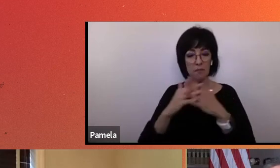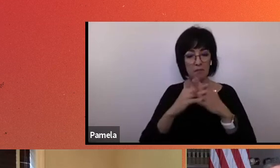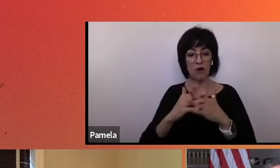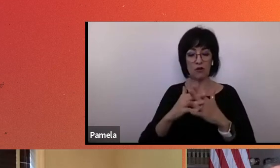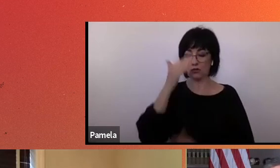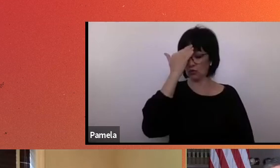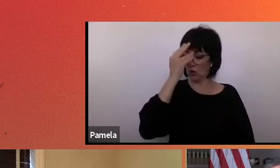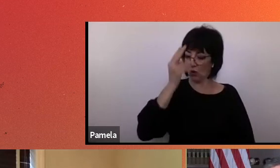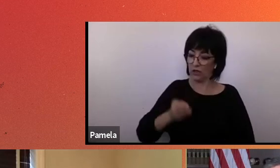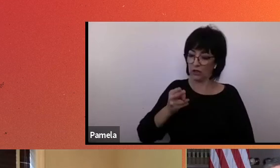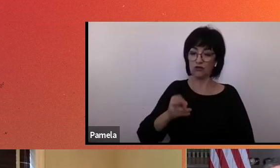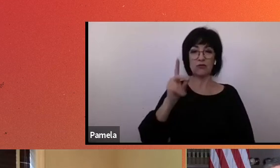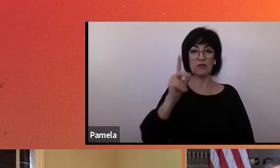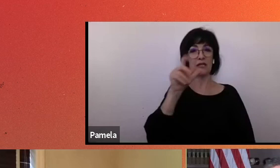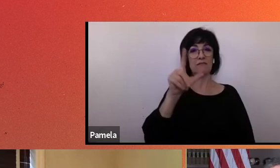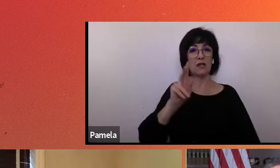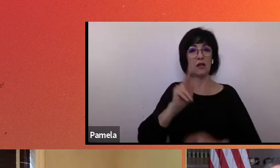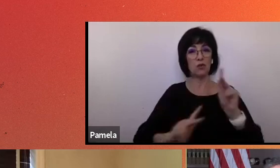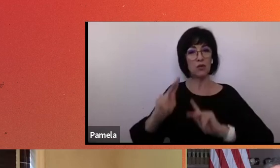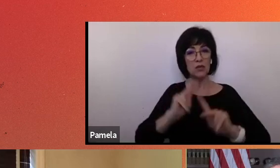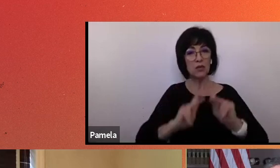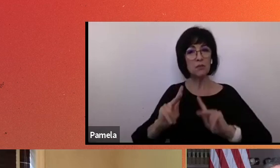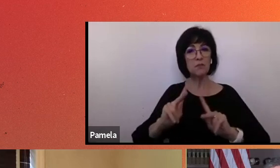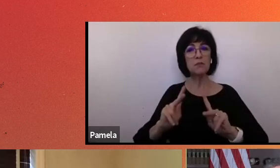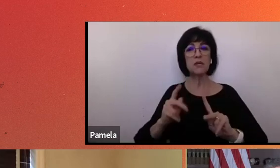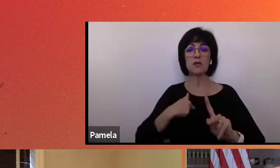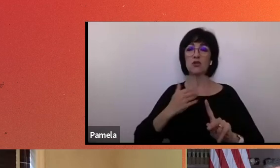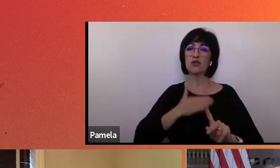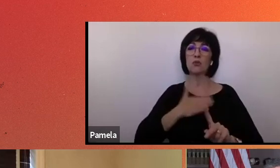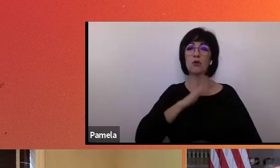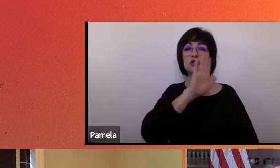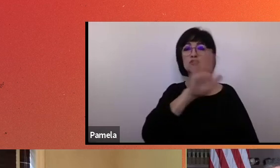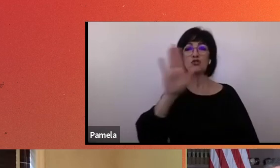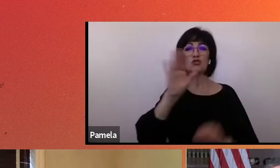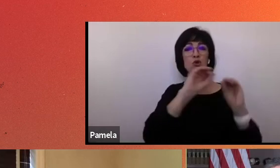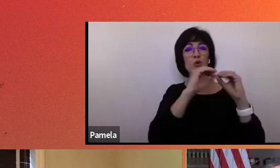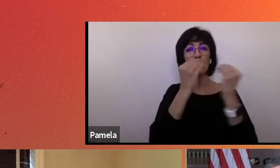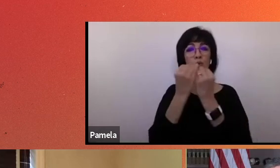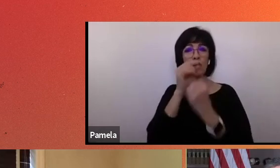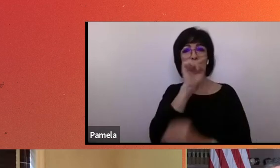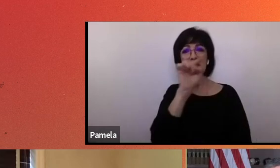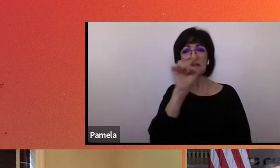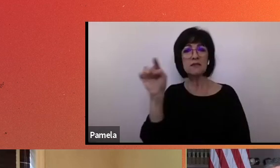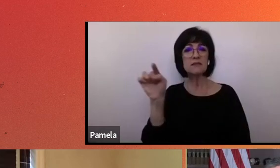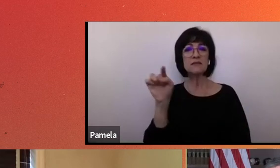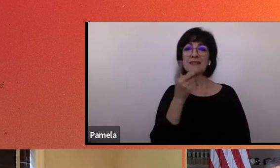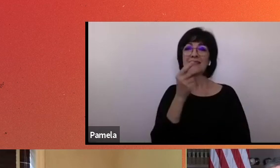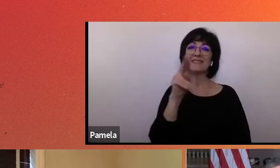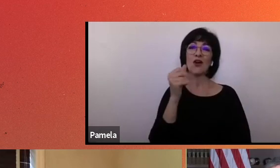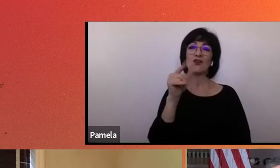appreciate the institutions that you lead. And Dr. Hollingsworth, it's always wonderful to see